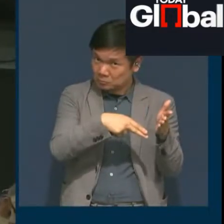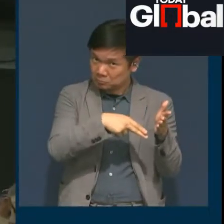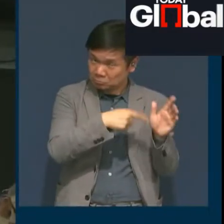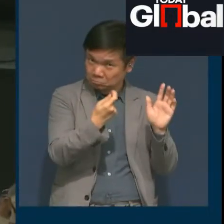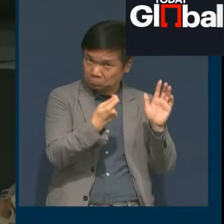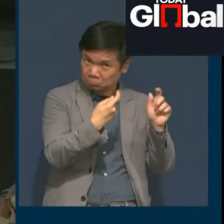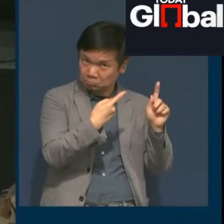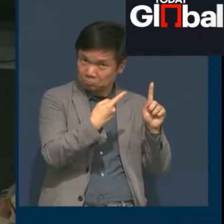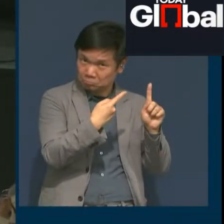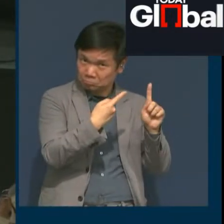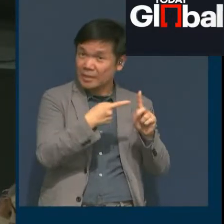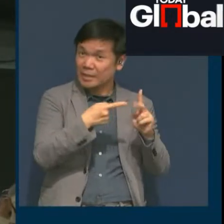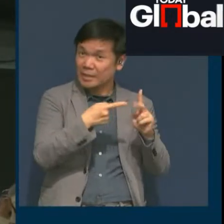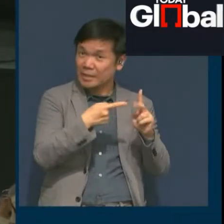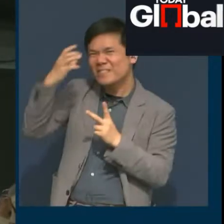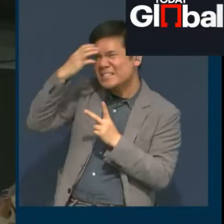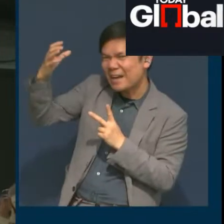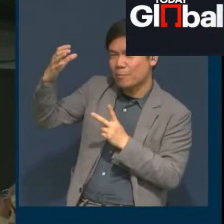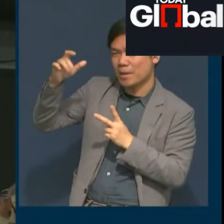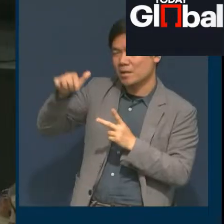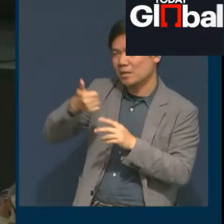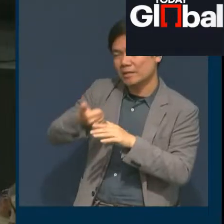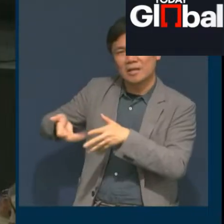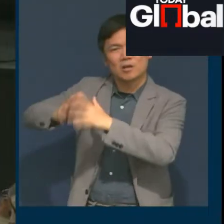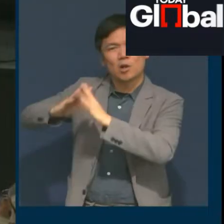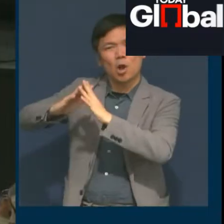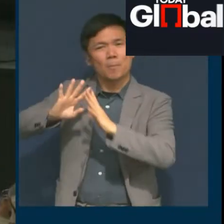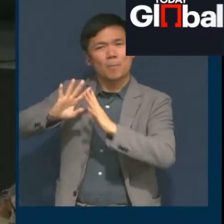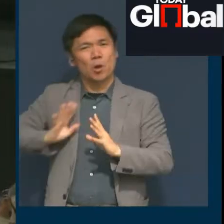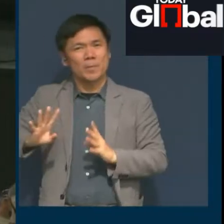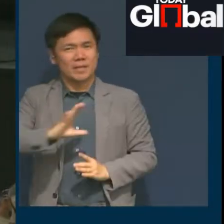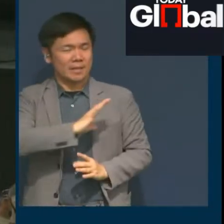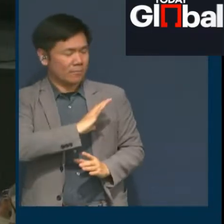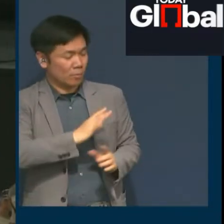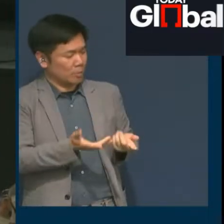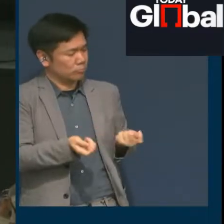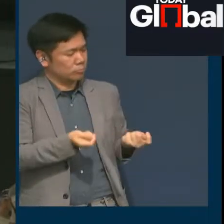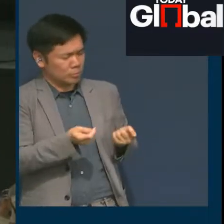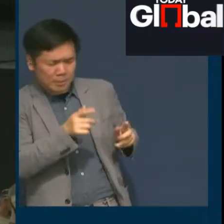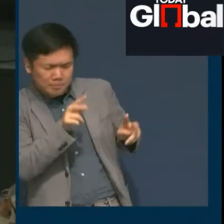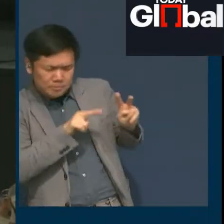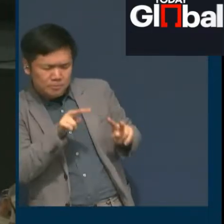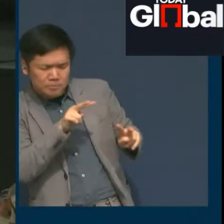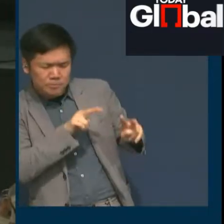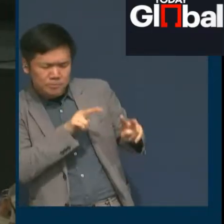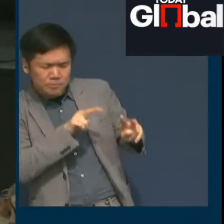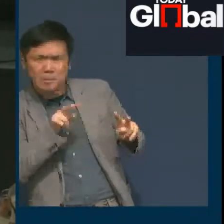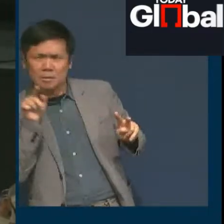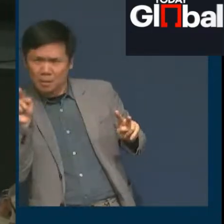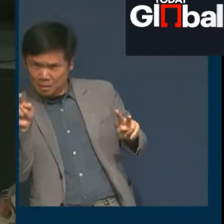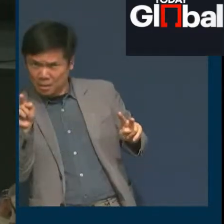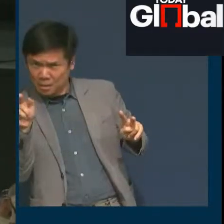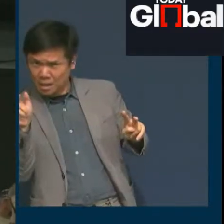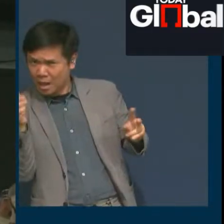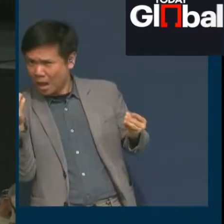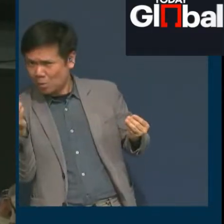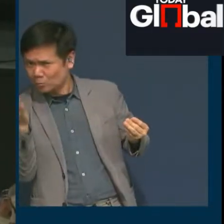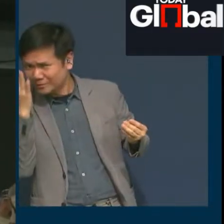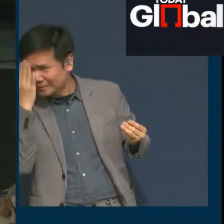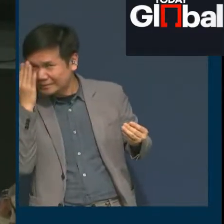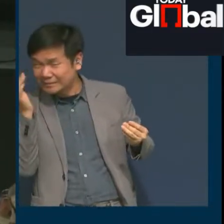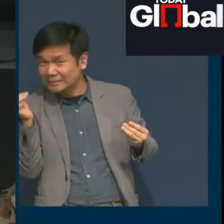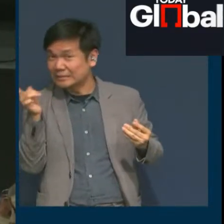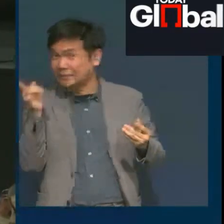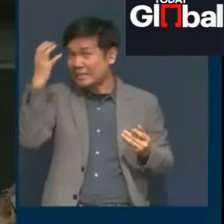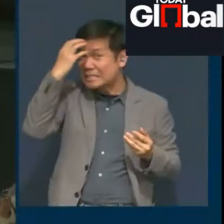in the country that ensure respect for the convention. I'd like to find out how the state guarantees